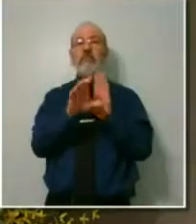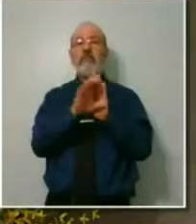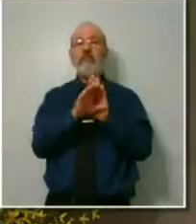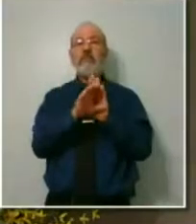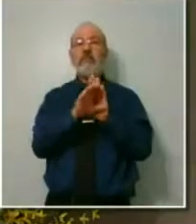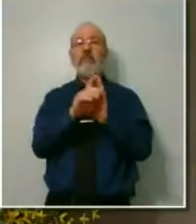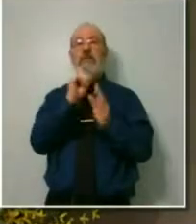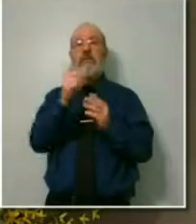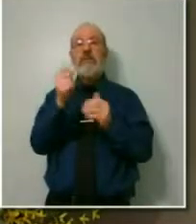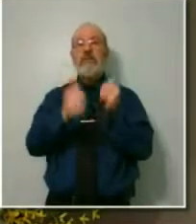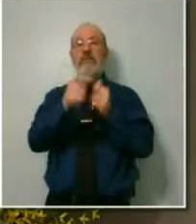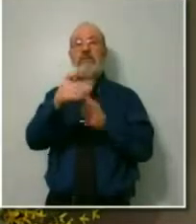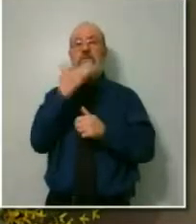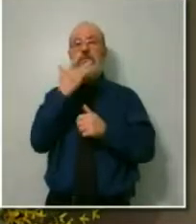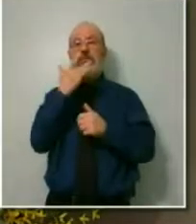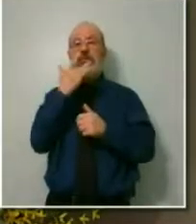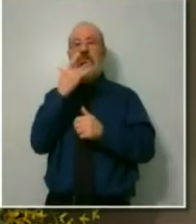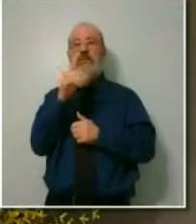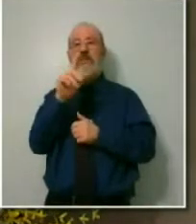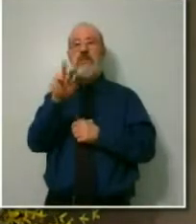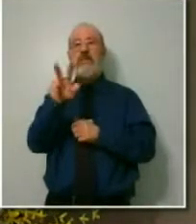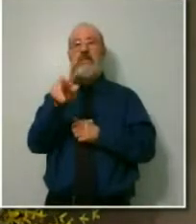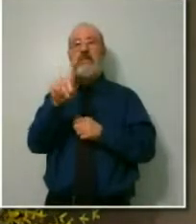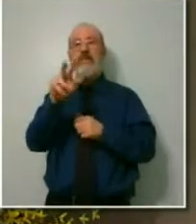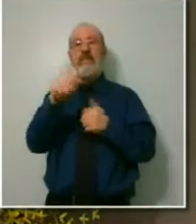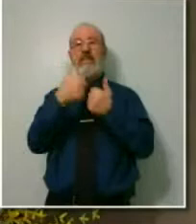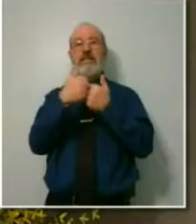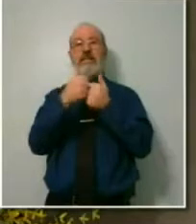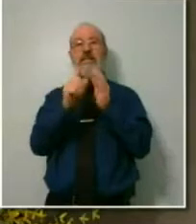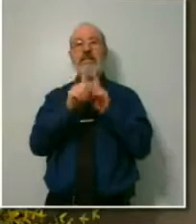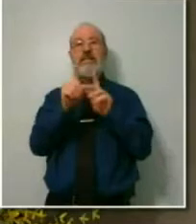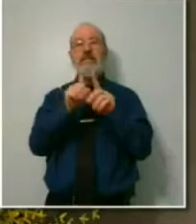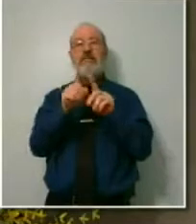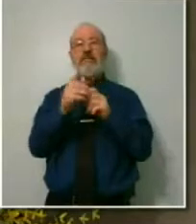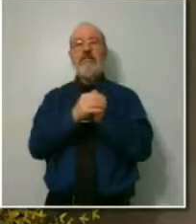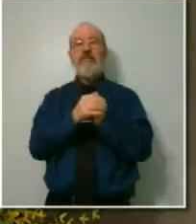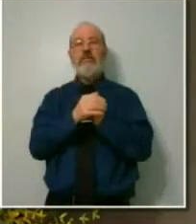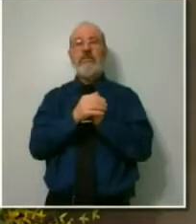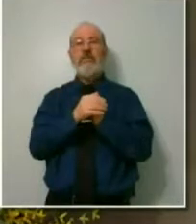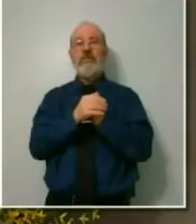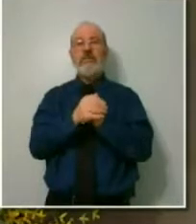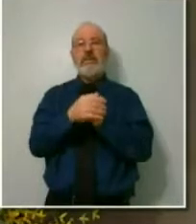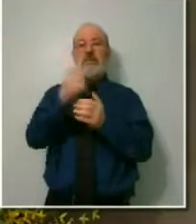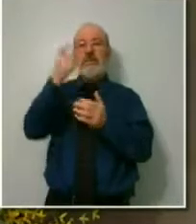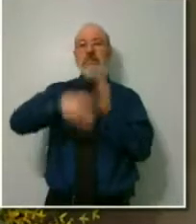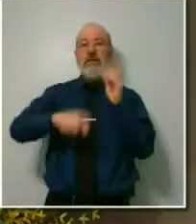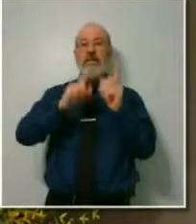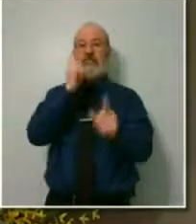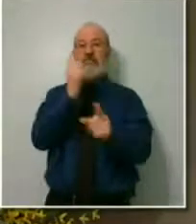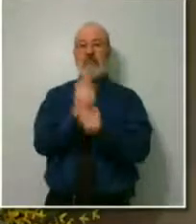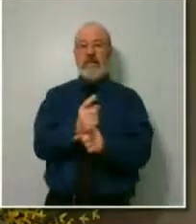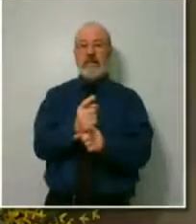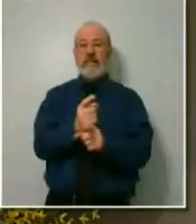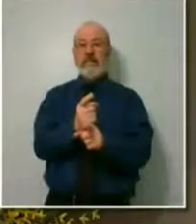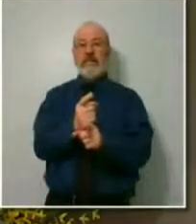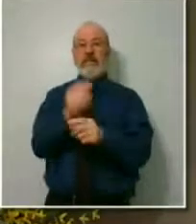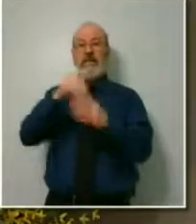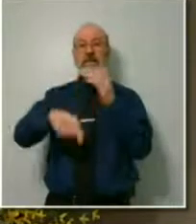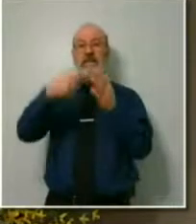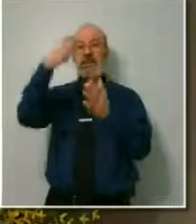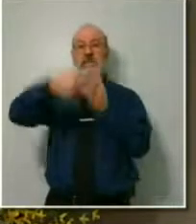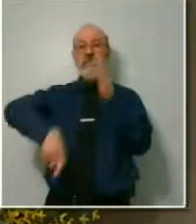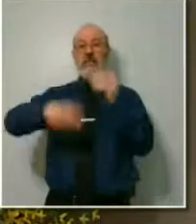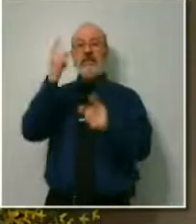with a television game show called The Price is Right. And in The Price is Right, if you're chosen and you come